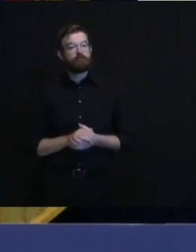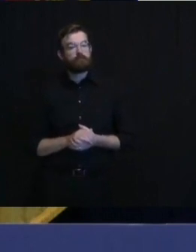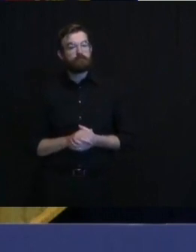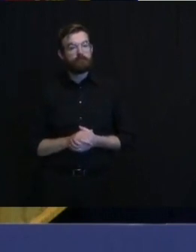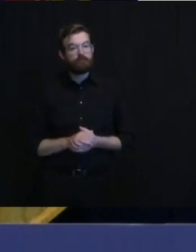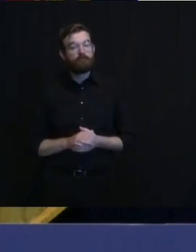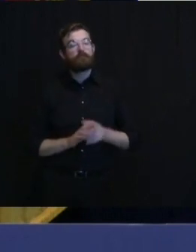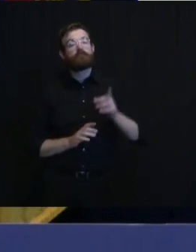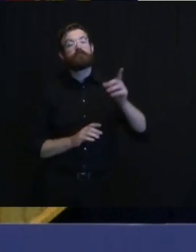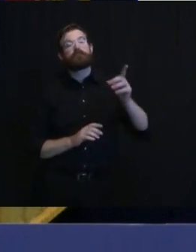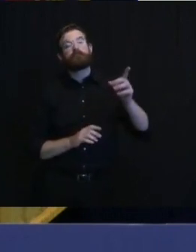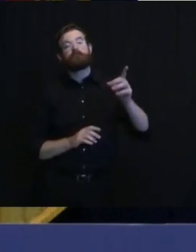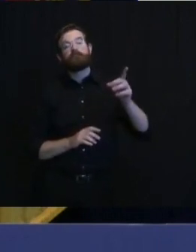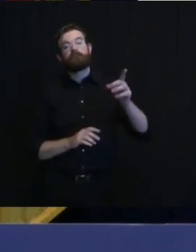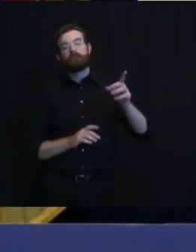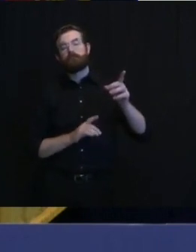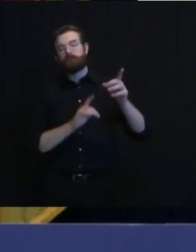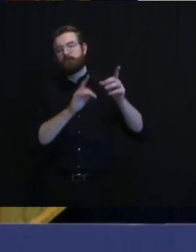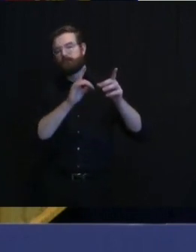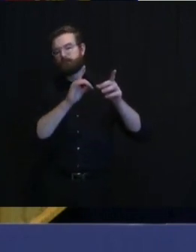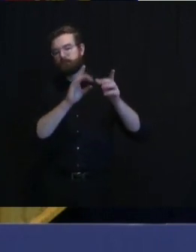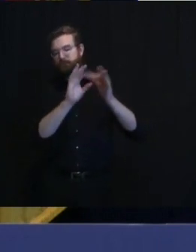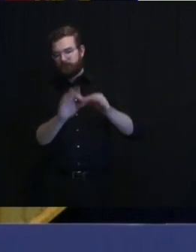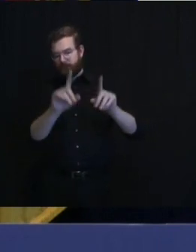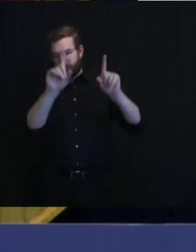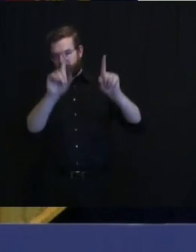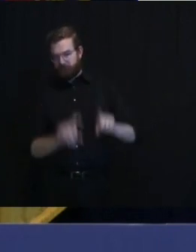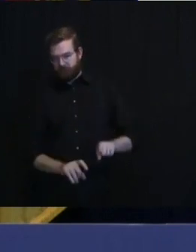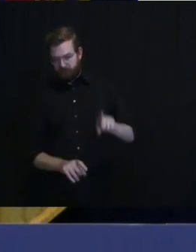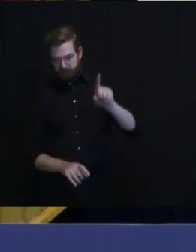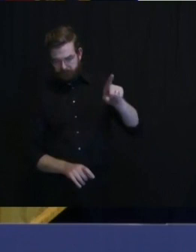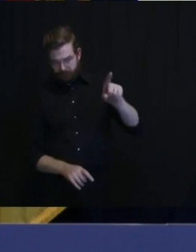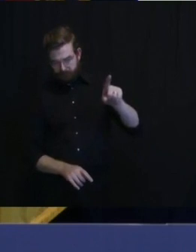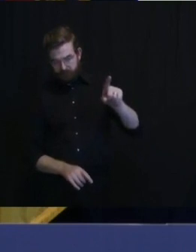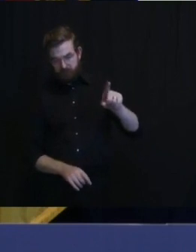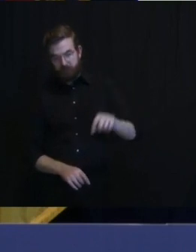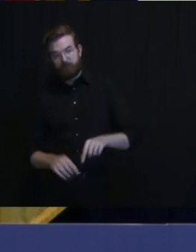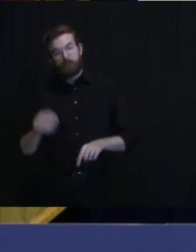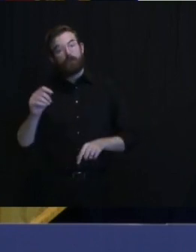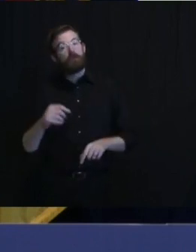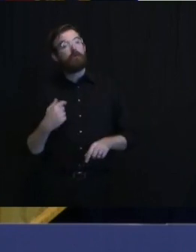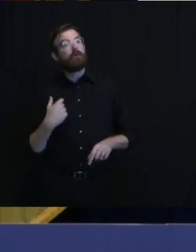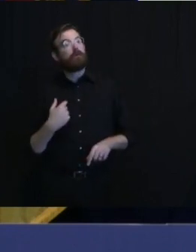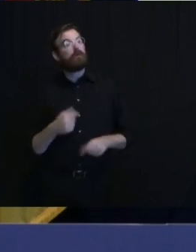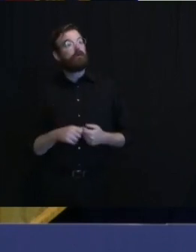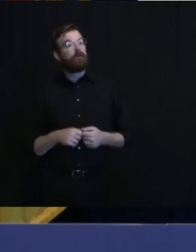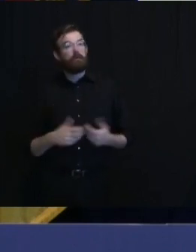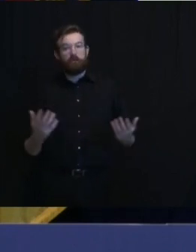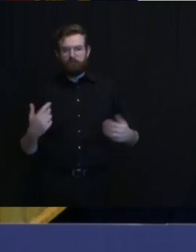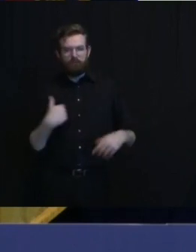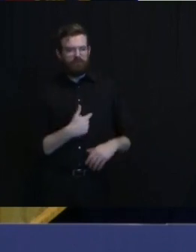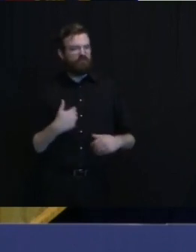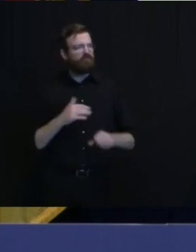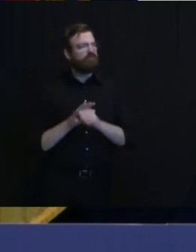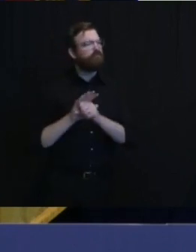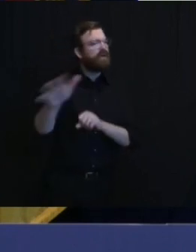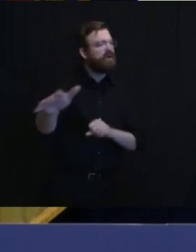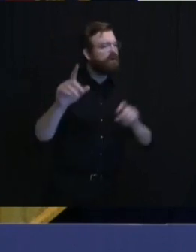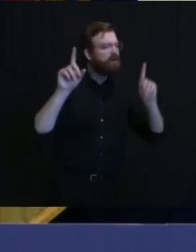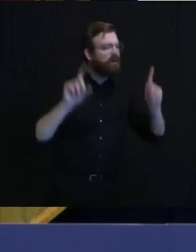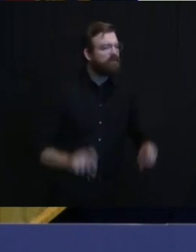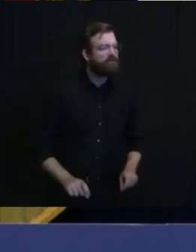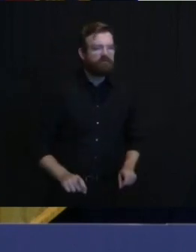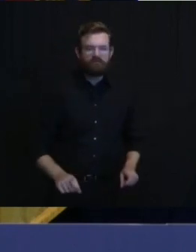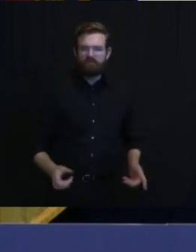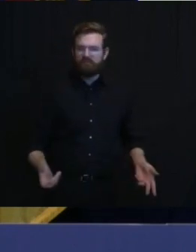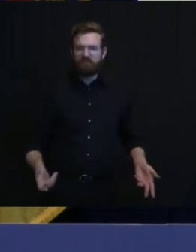Now, as fires have raged elsewhere in the country, raw materials have stressed the testing labs, and